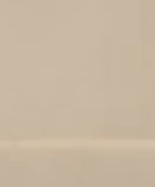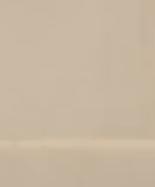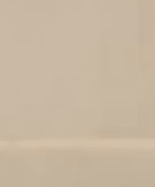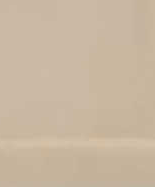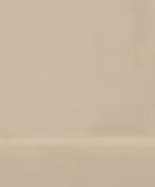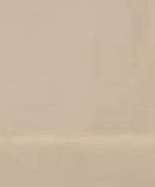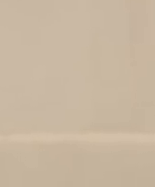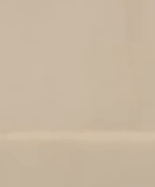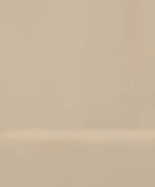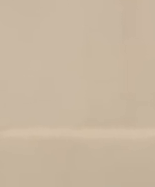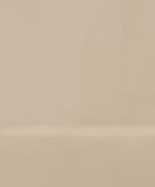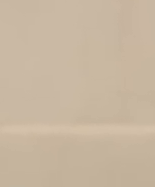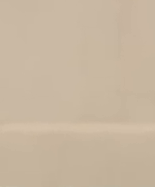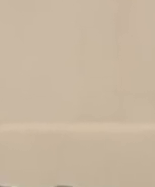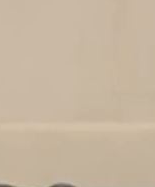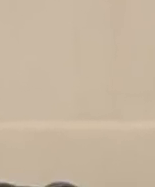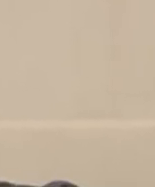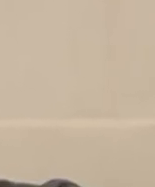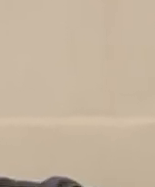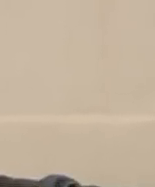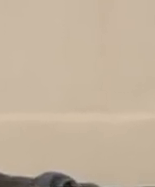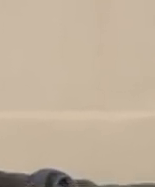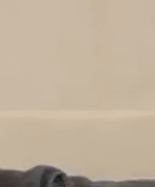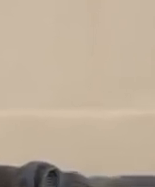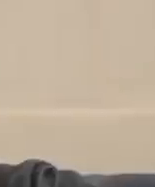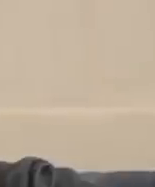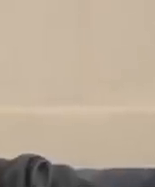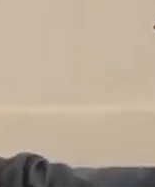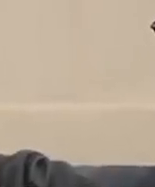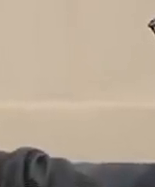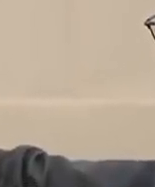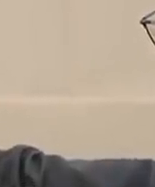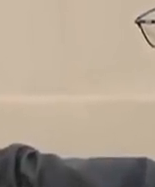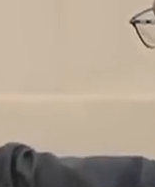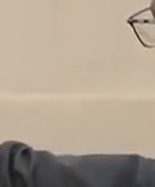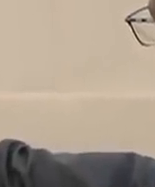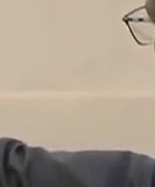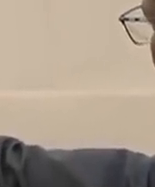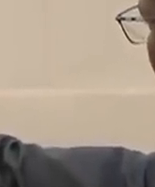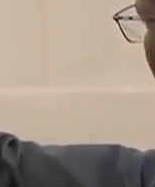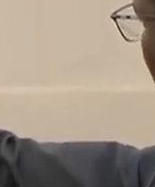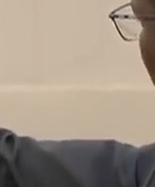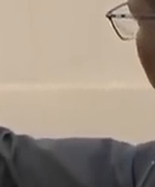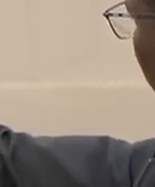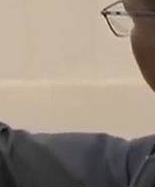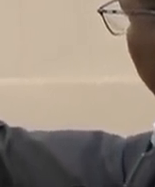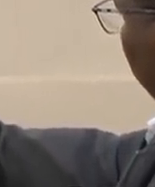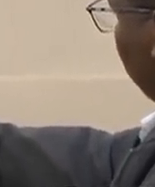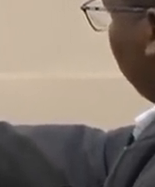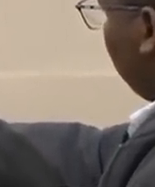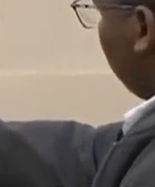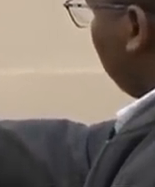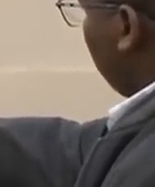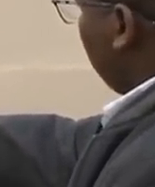their deliberation as to how they have concluded on the matter of the president. If indeed Comrade Tony called for him to step aside, I'm sure they will also